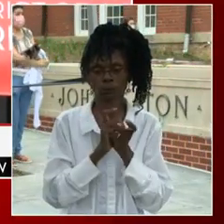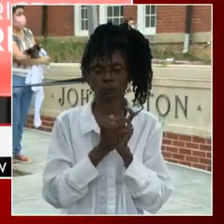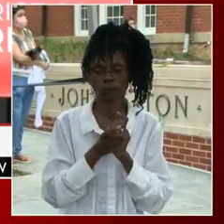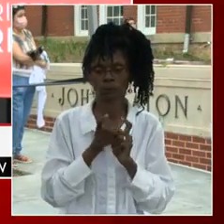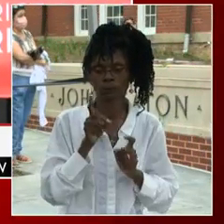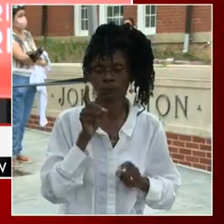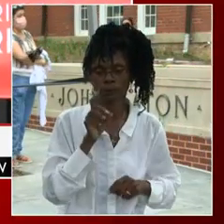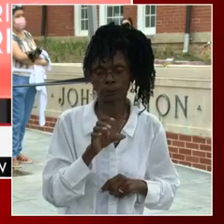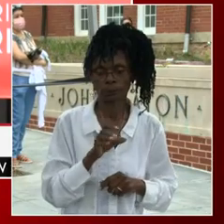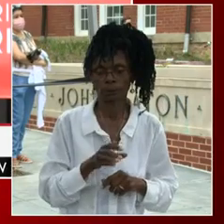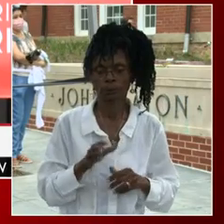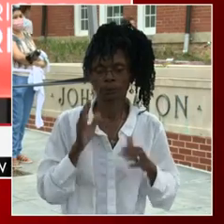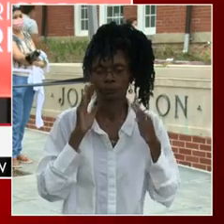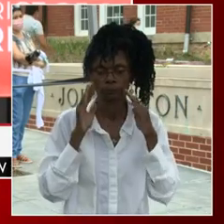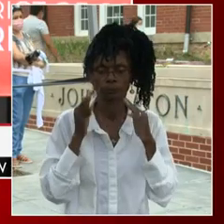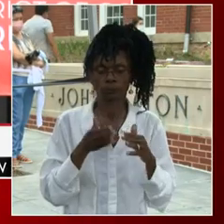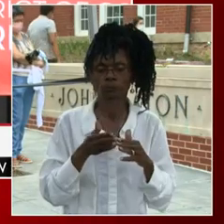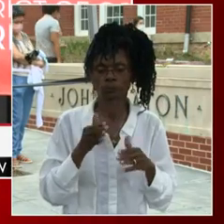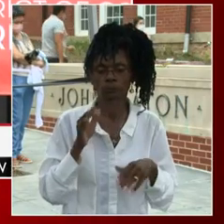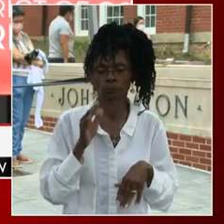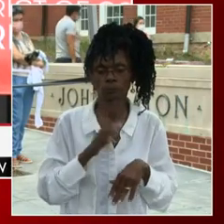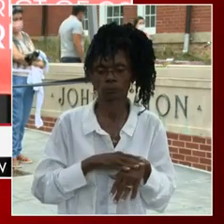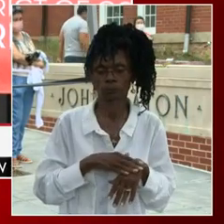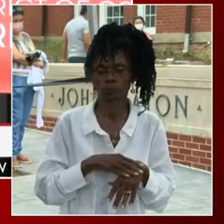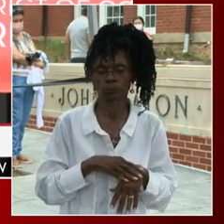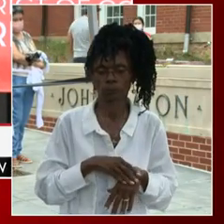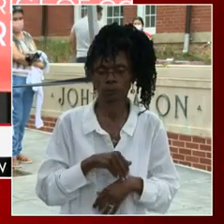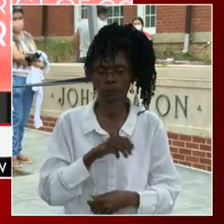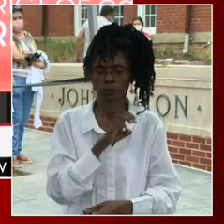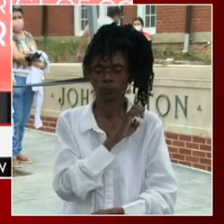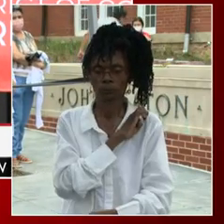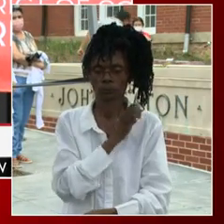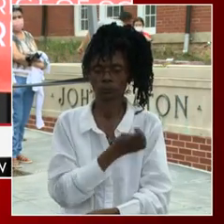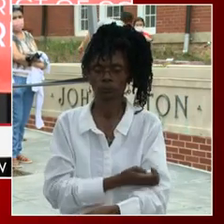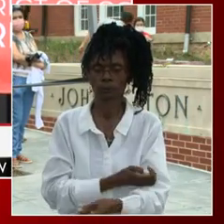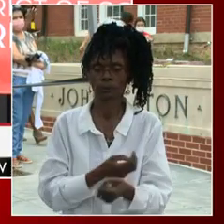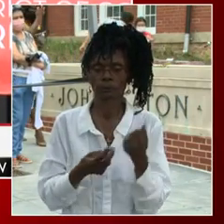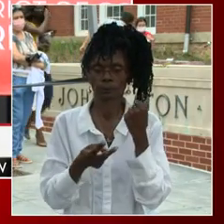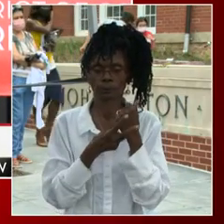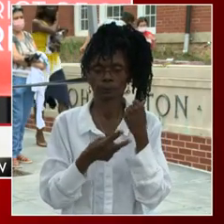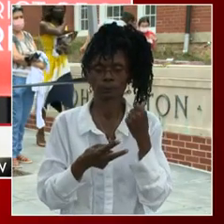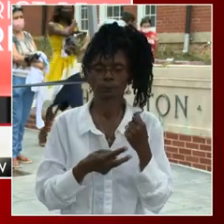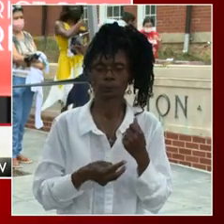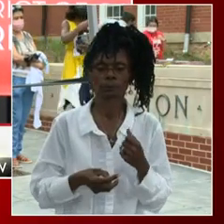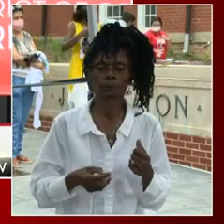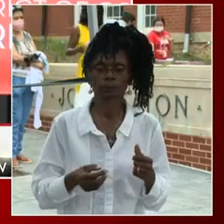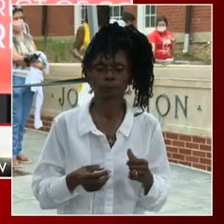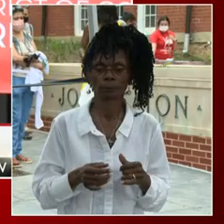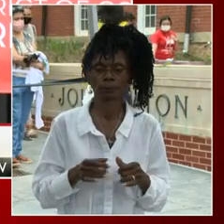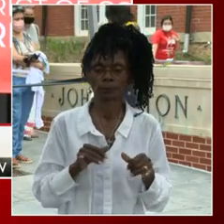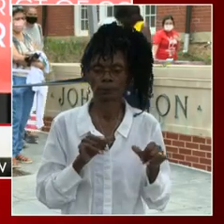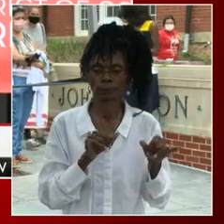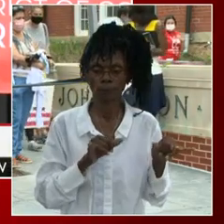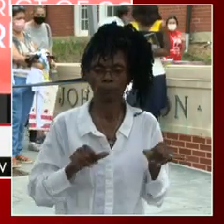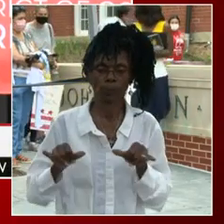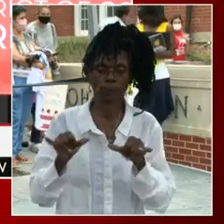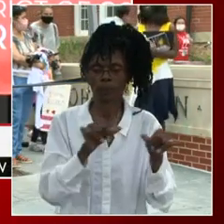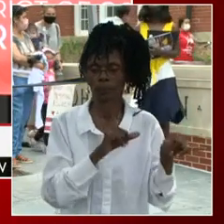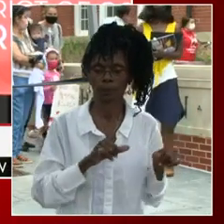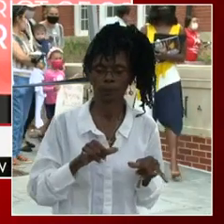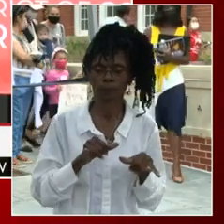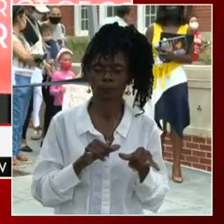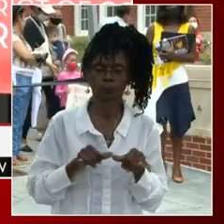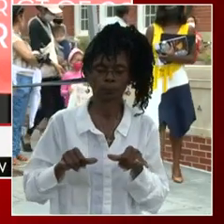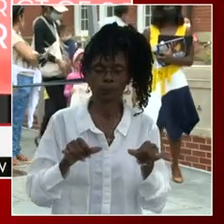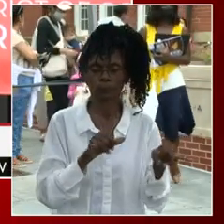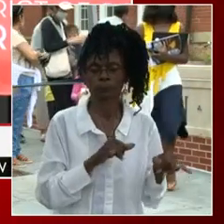focusing on including energy and sustainability features that create a healthy learning environment for